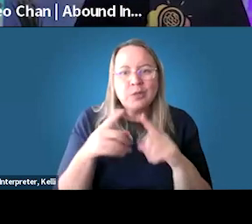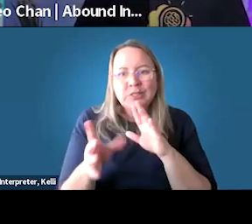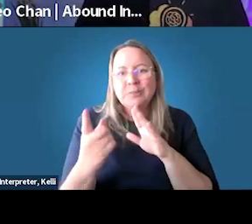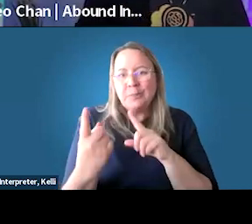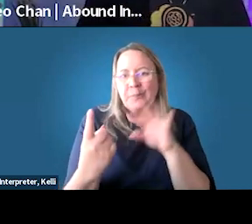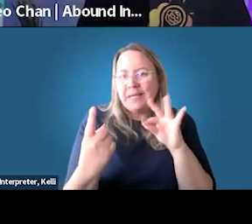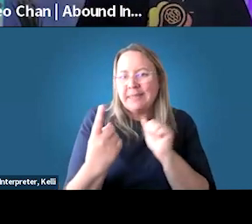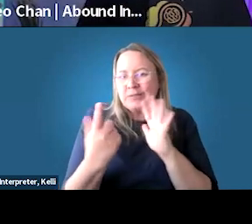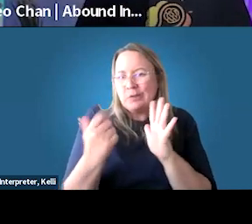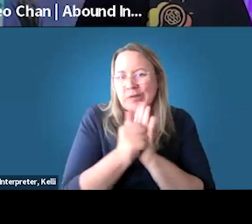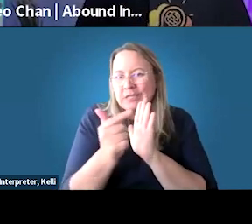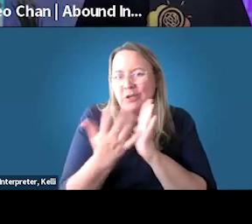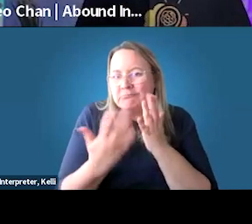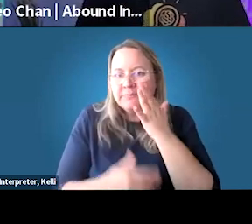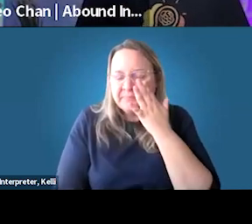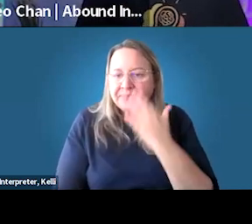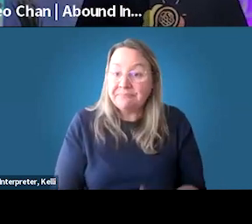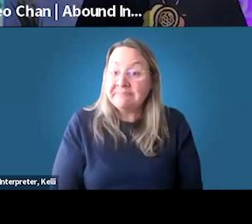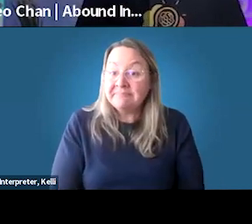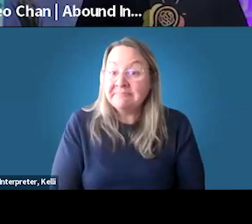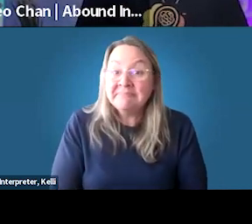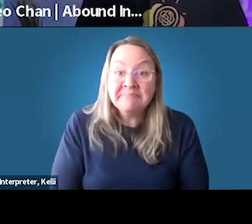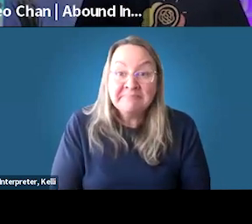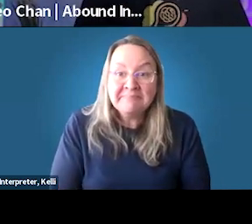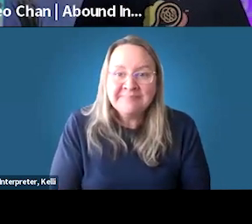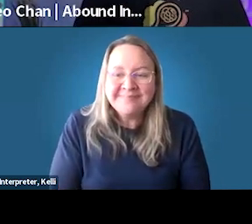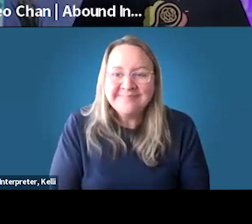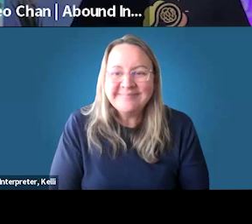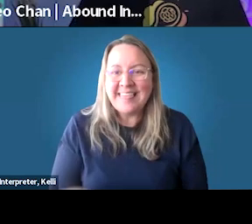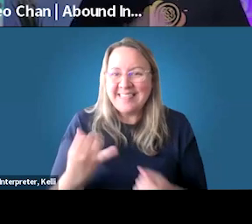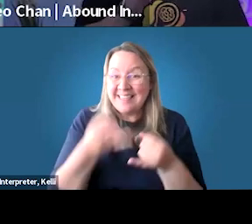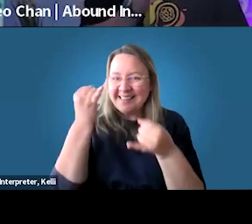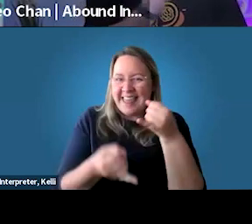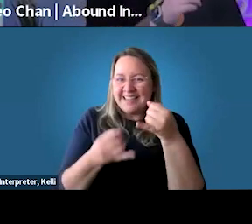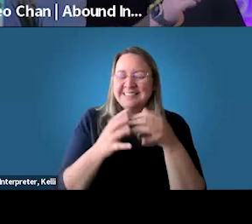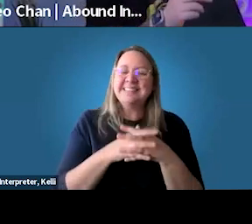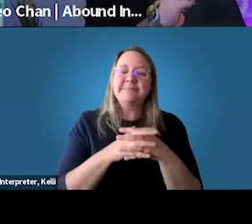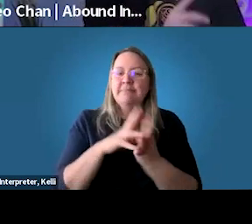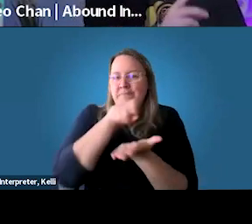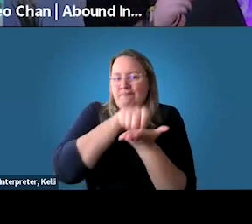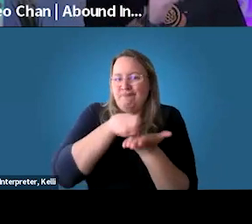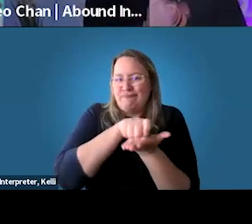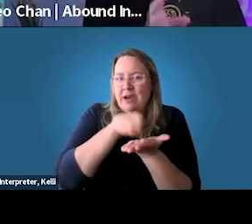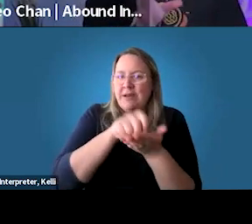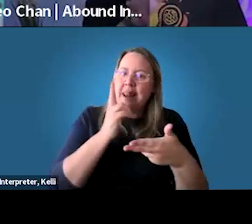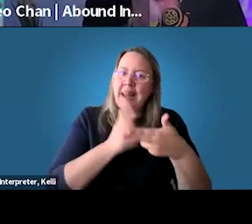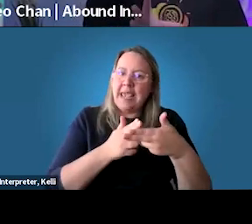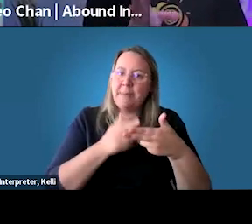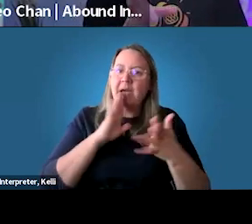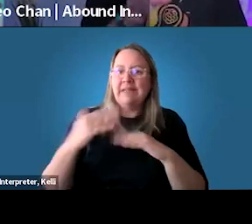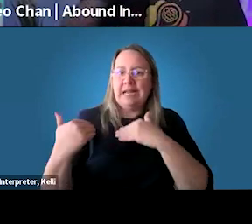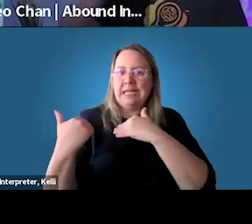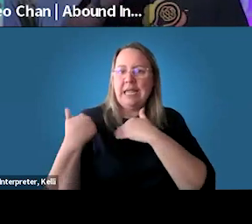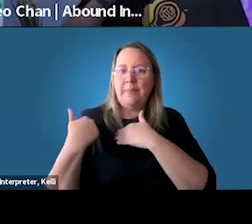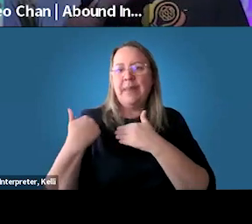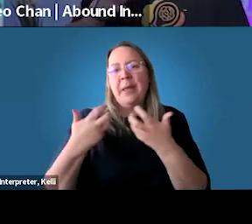them. So you actually will go on a curiosity adventure. And then finally, I want you to write down the name of an accountability